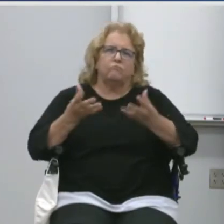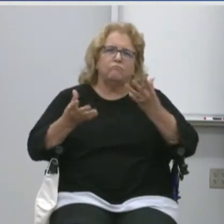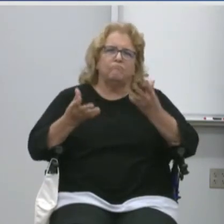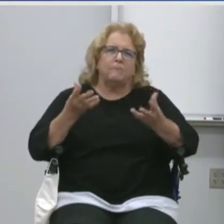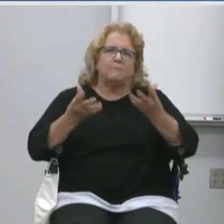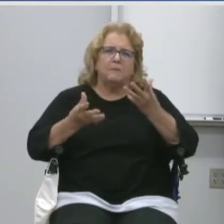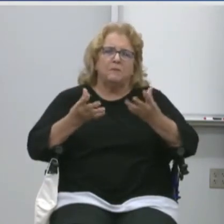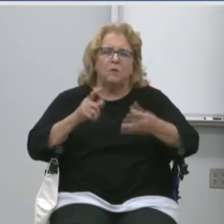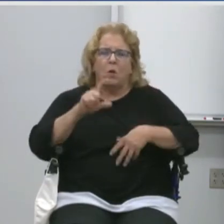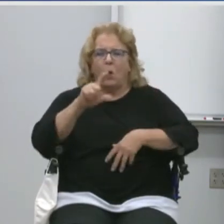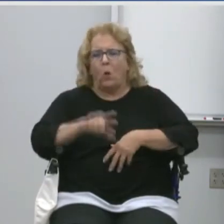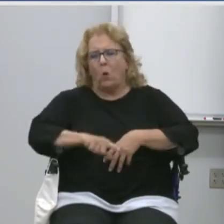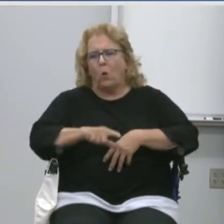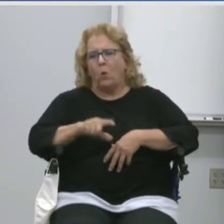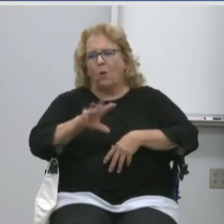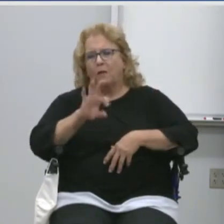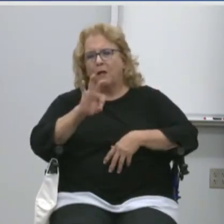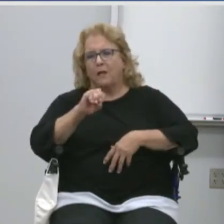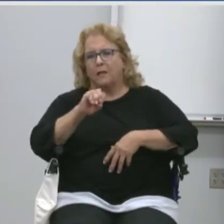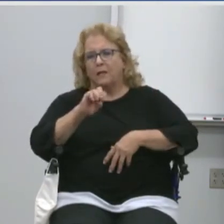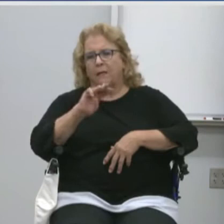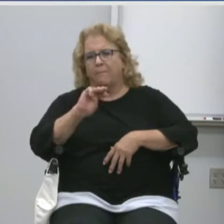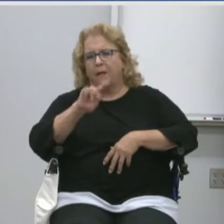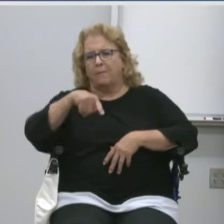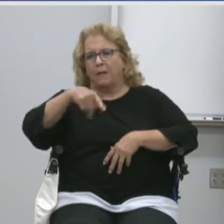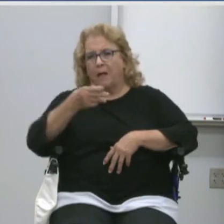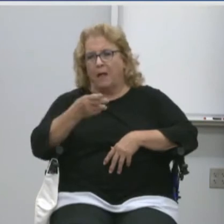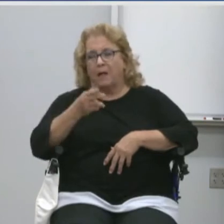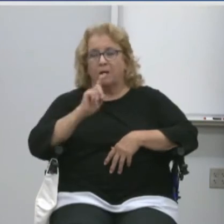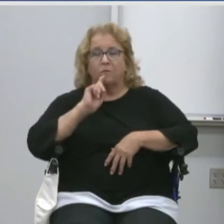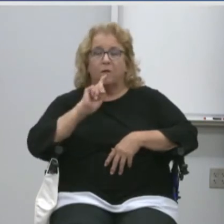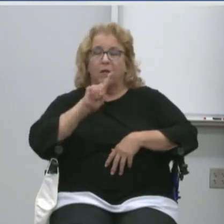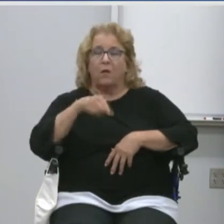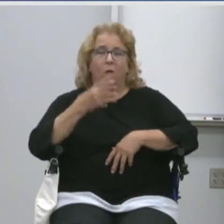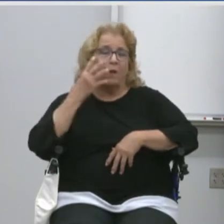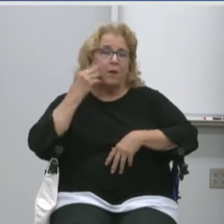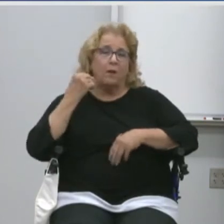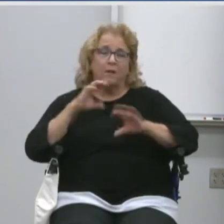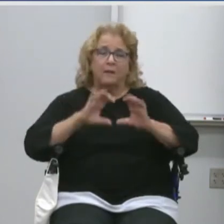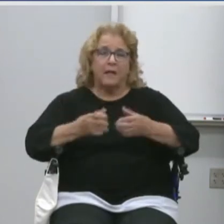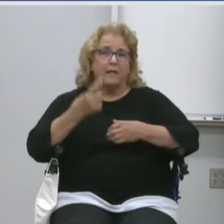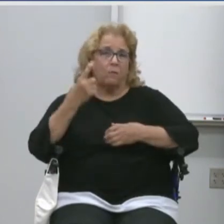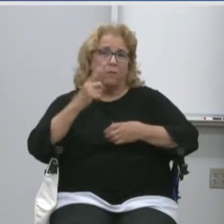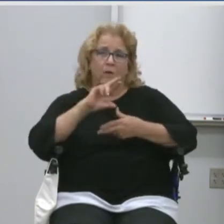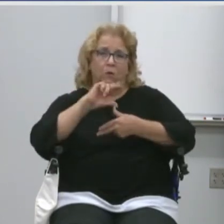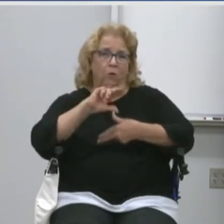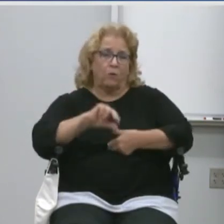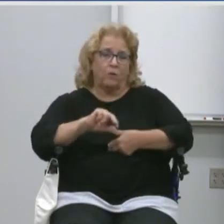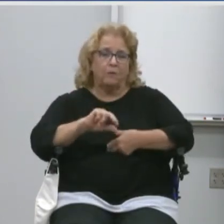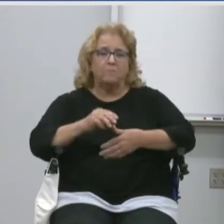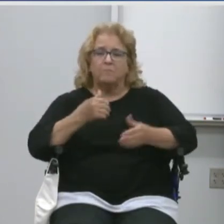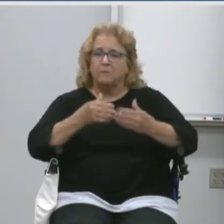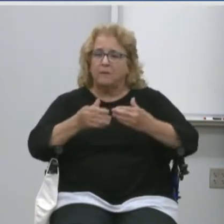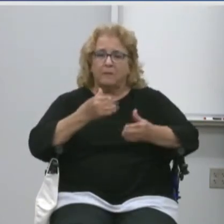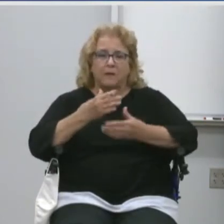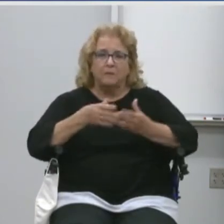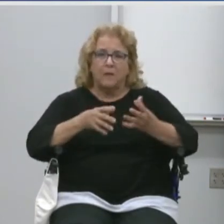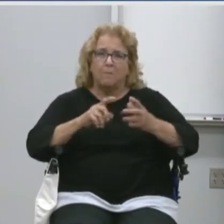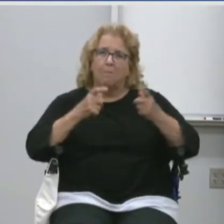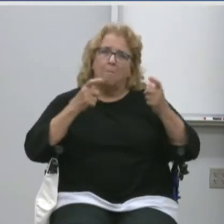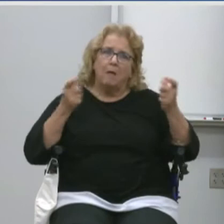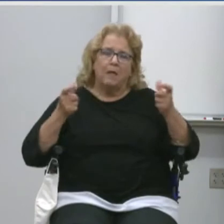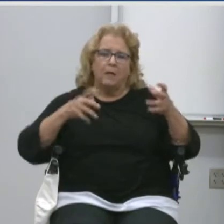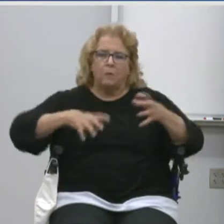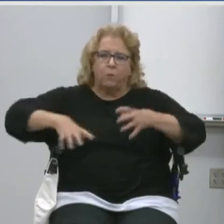in the low 90-mile-an-hour range. So we've only really had a Category 1 hurricane. Even though we've had some monsters come close to